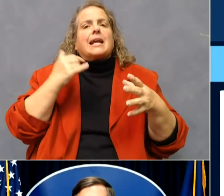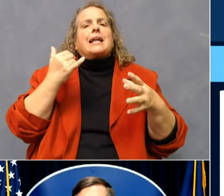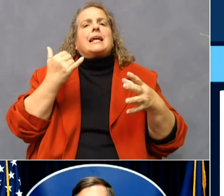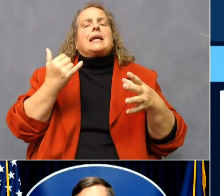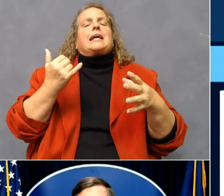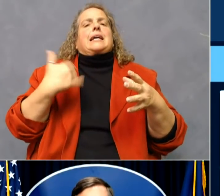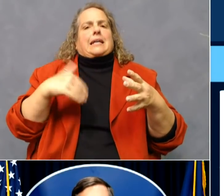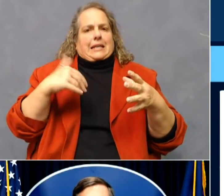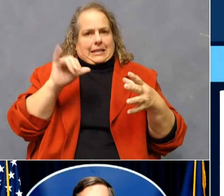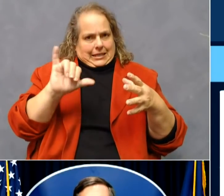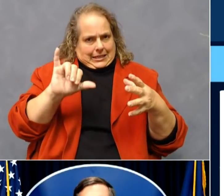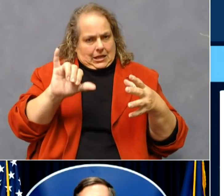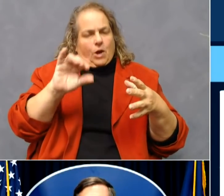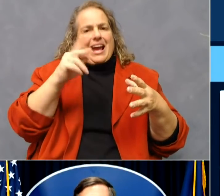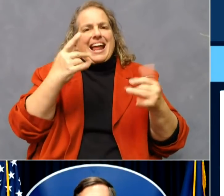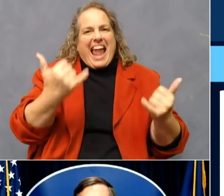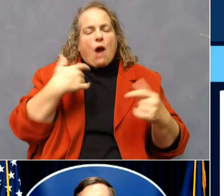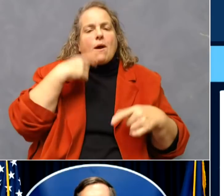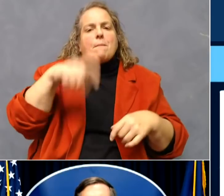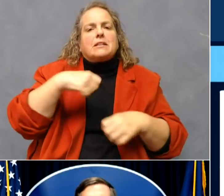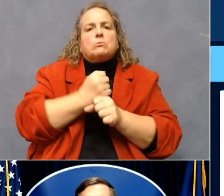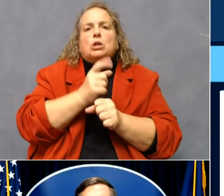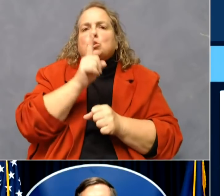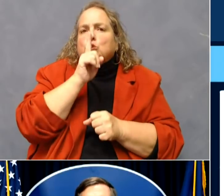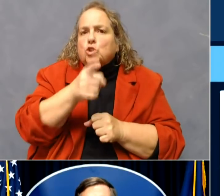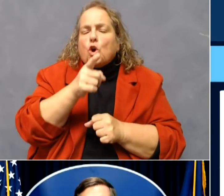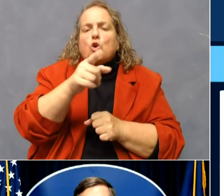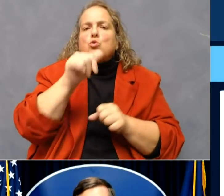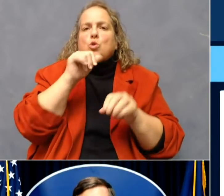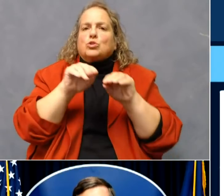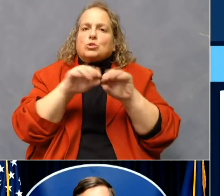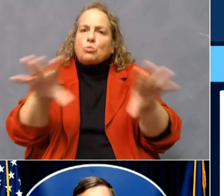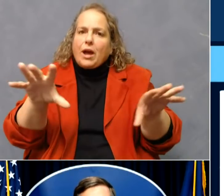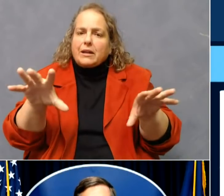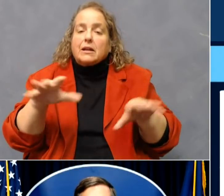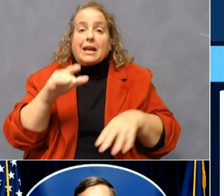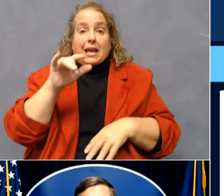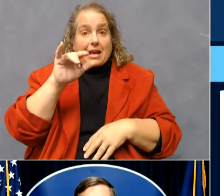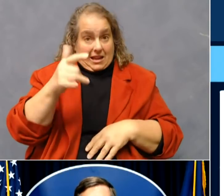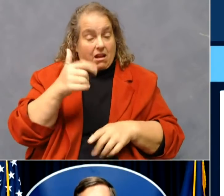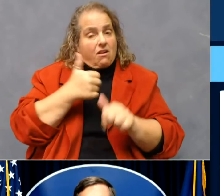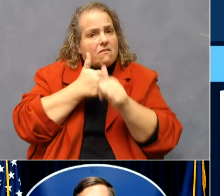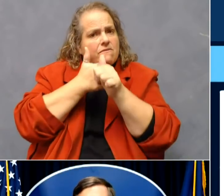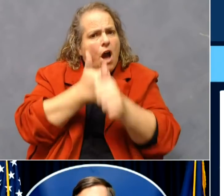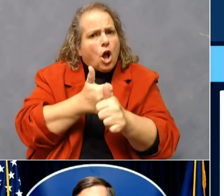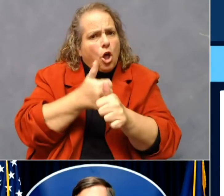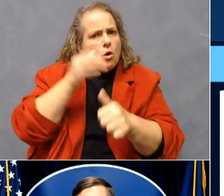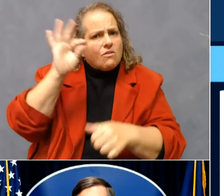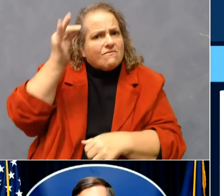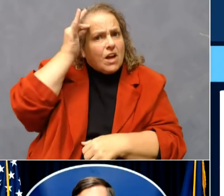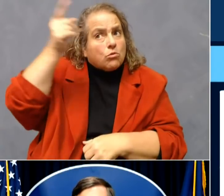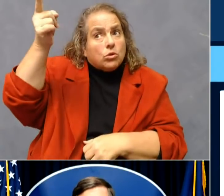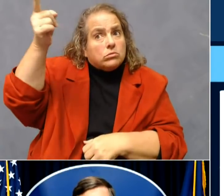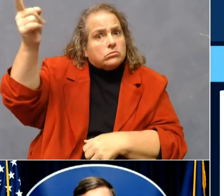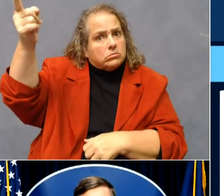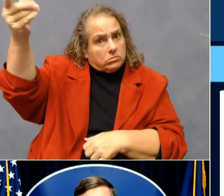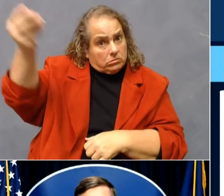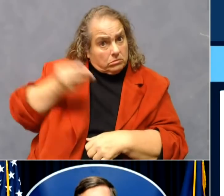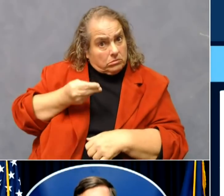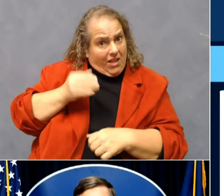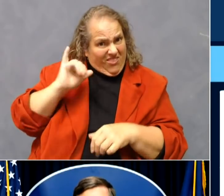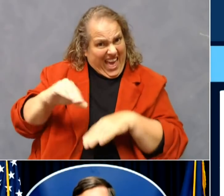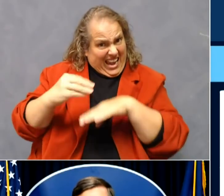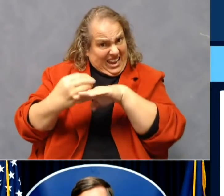this advice. It's from the federal government that if you got together in those groups, act like you have it. And until you get tests